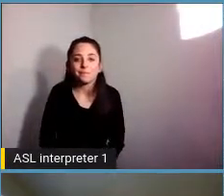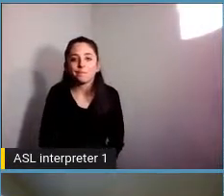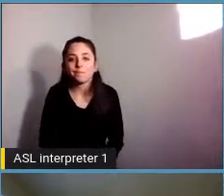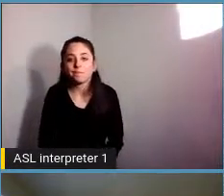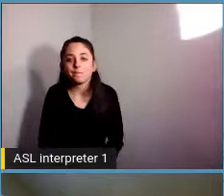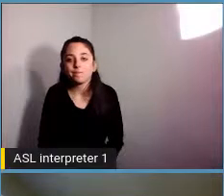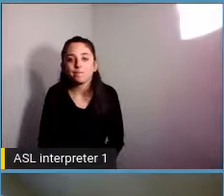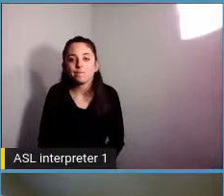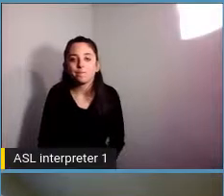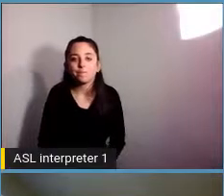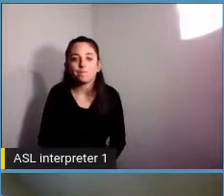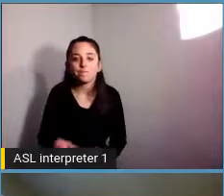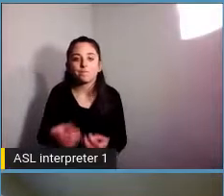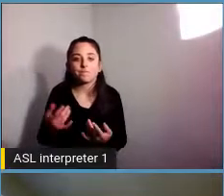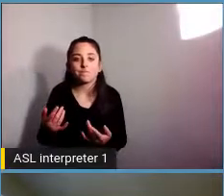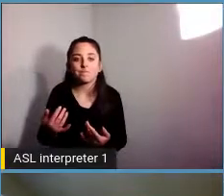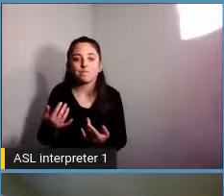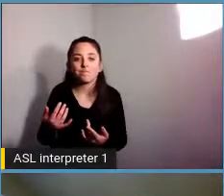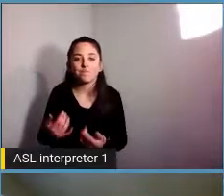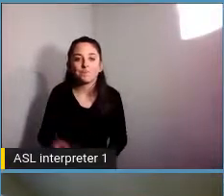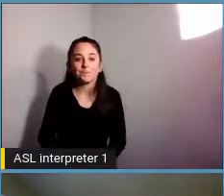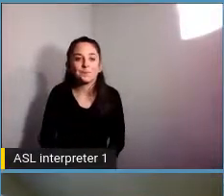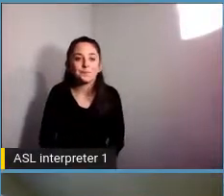And it is.